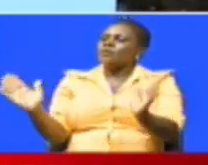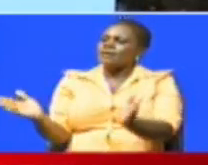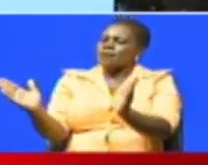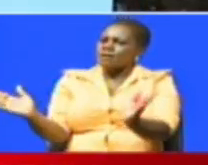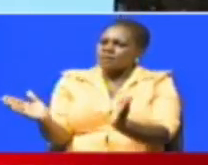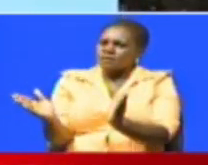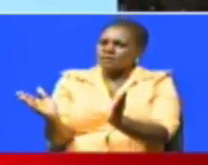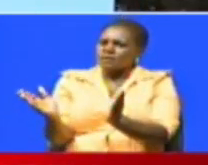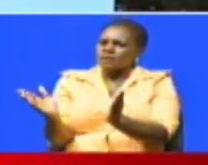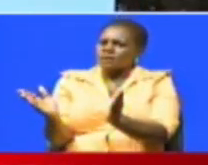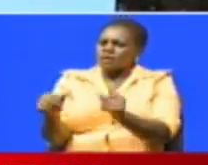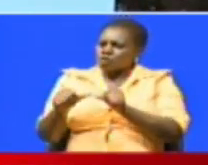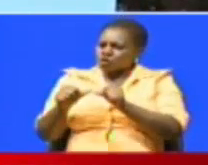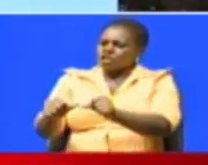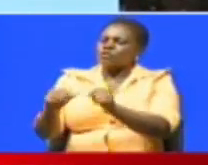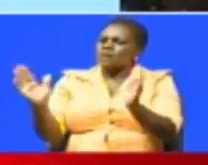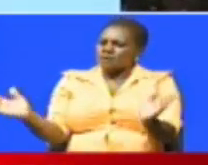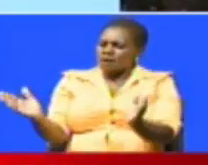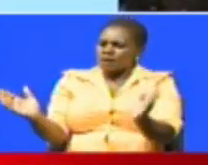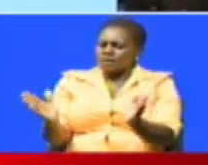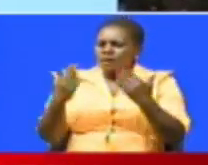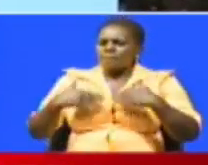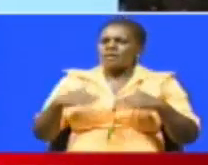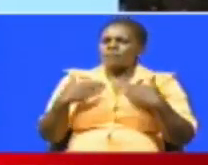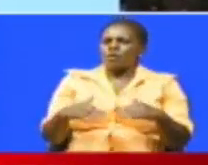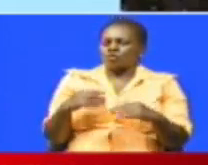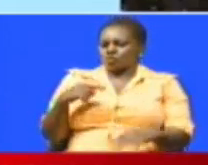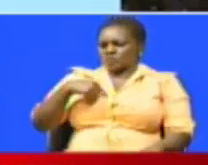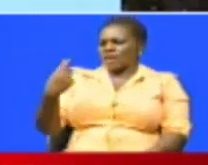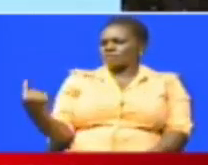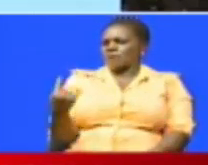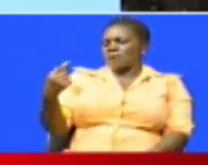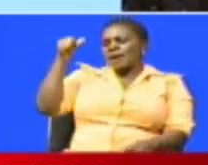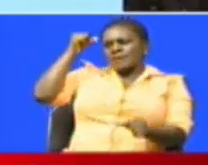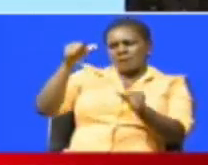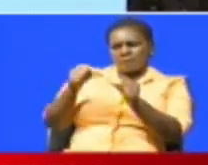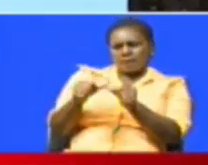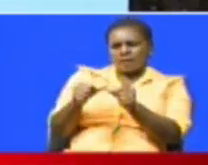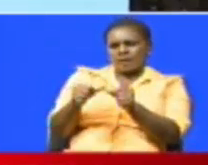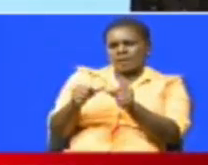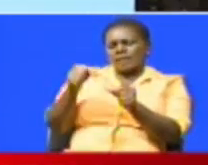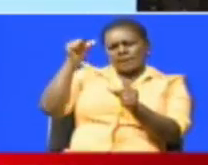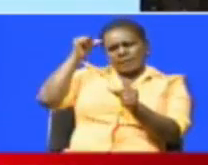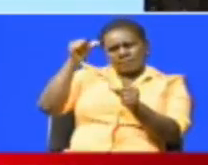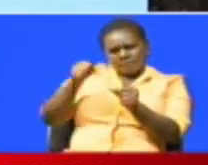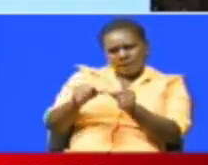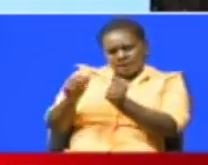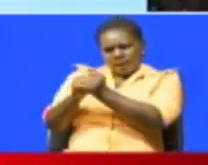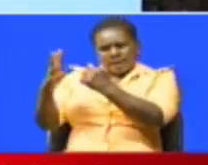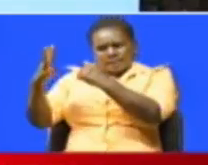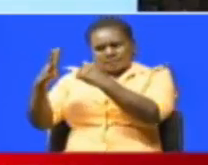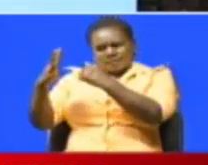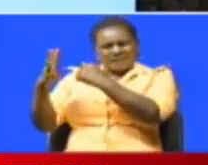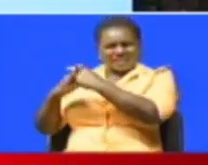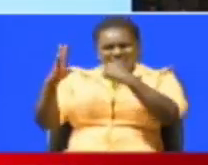we want to encourage, continue encouraging people to self-quarantine themselves. Remember that in